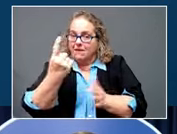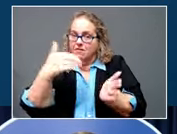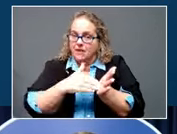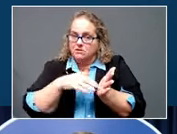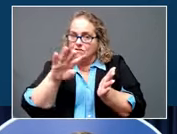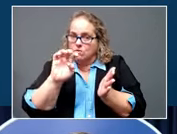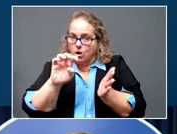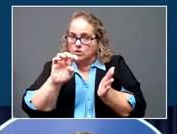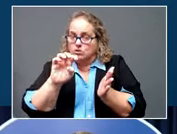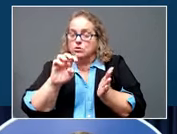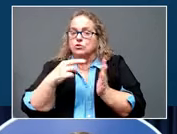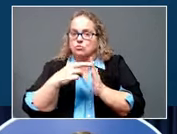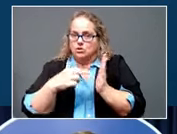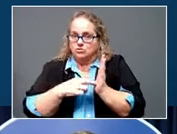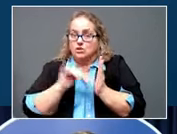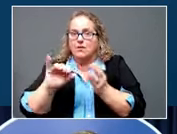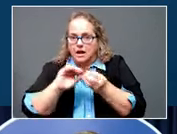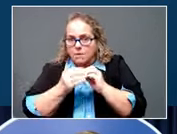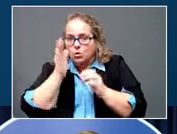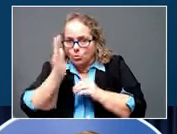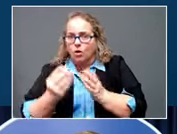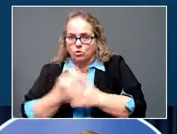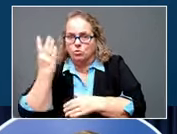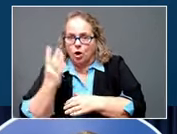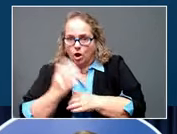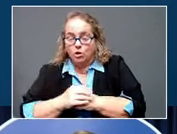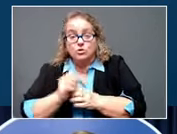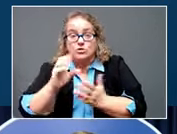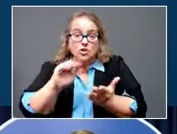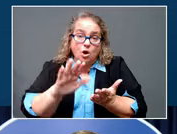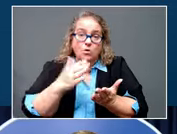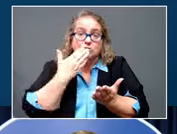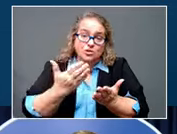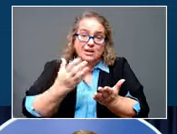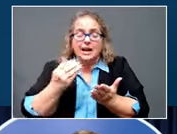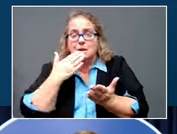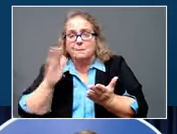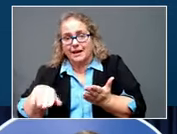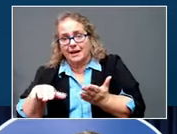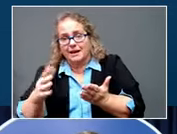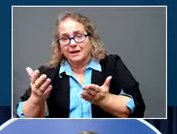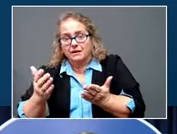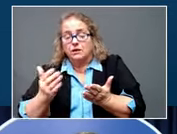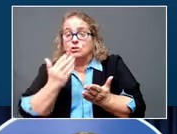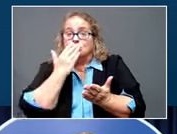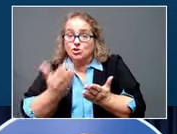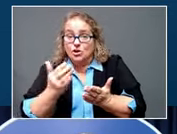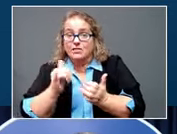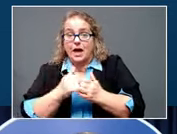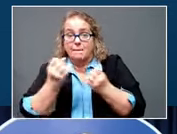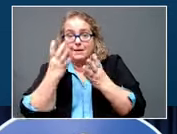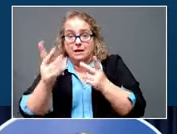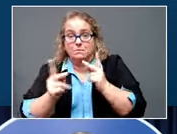grow. So, you know, it's good and bad. It's good that that many people are getting signed up. It's a question I